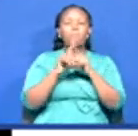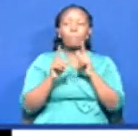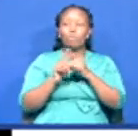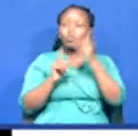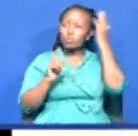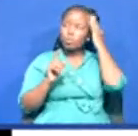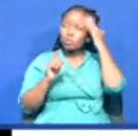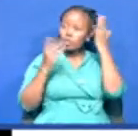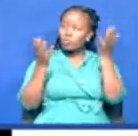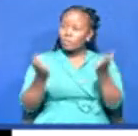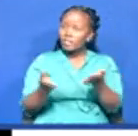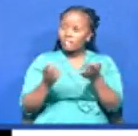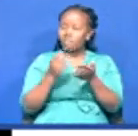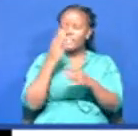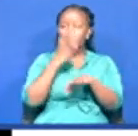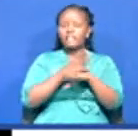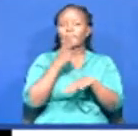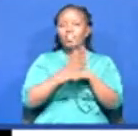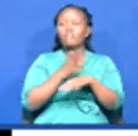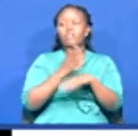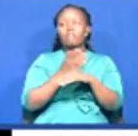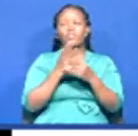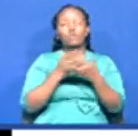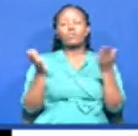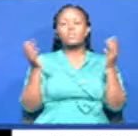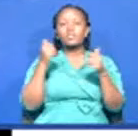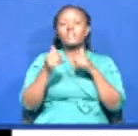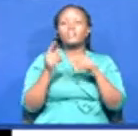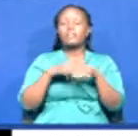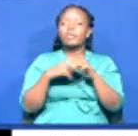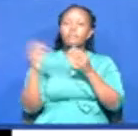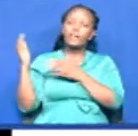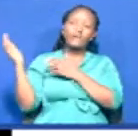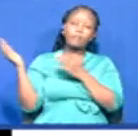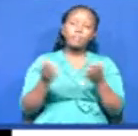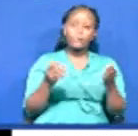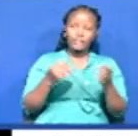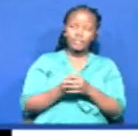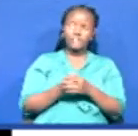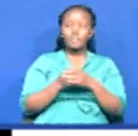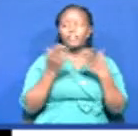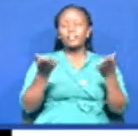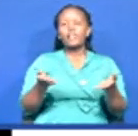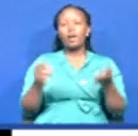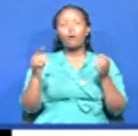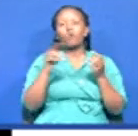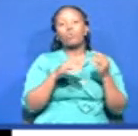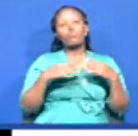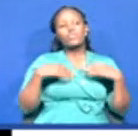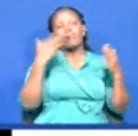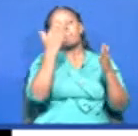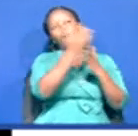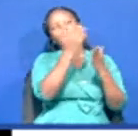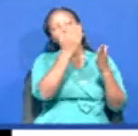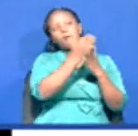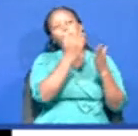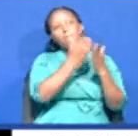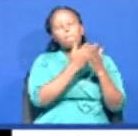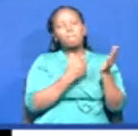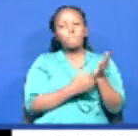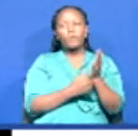you know, counterfeit goods whenever they are being imported. Currently, there's a program which we call the IPMAS,